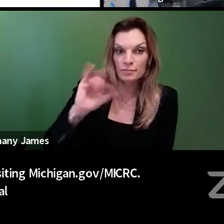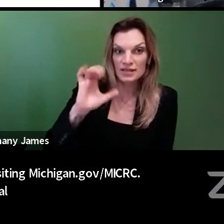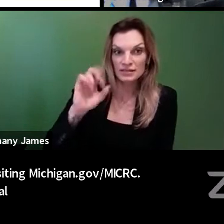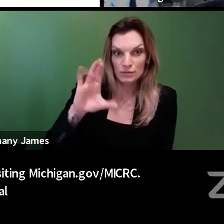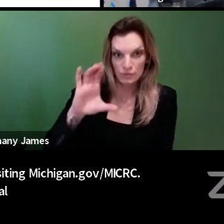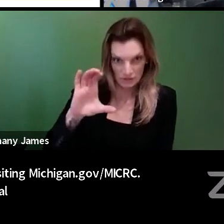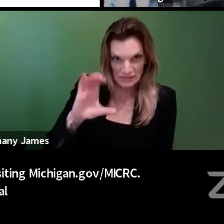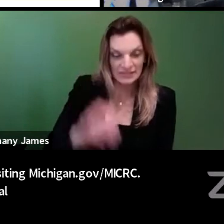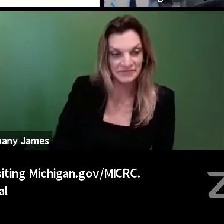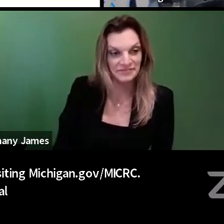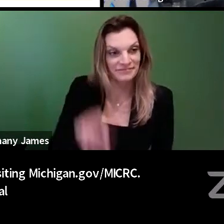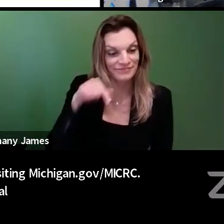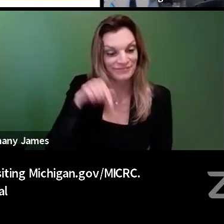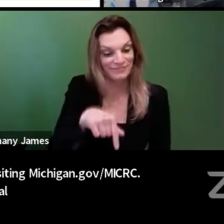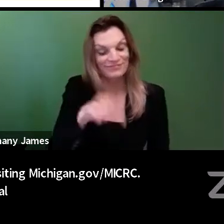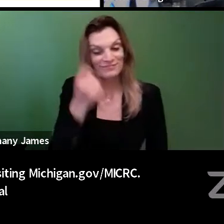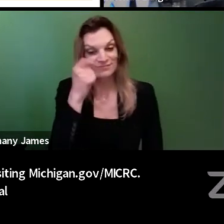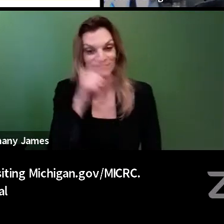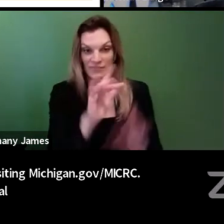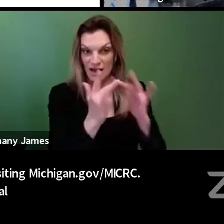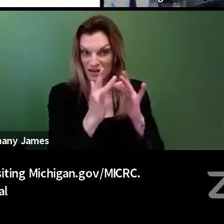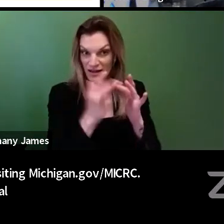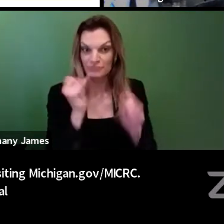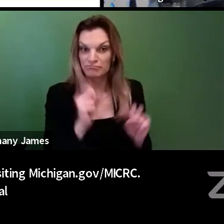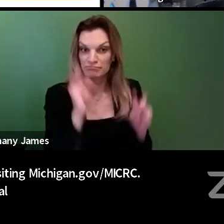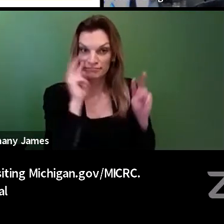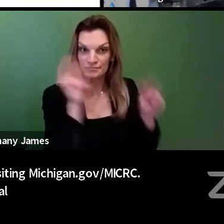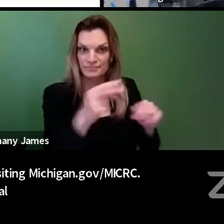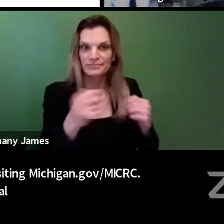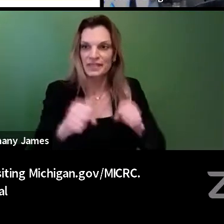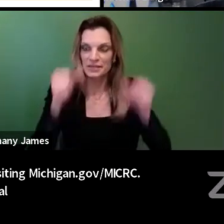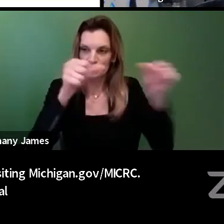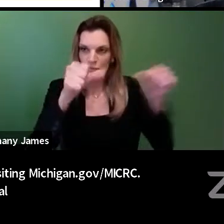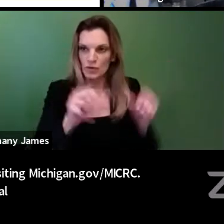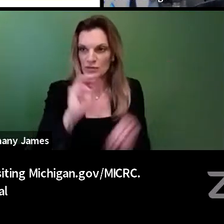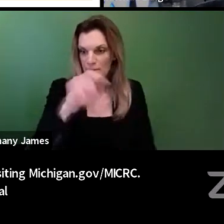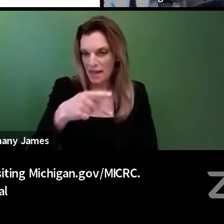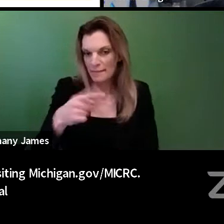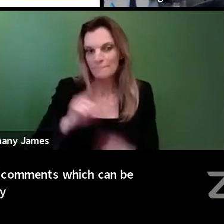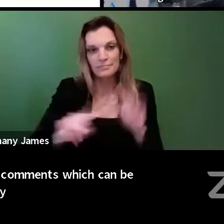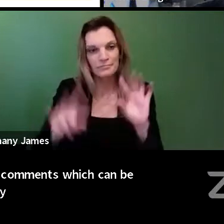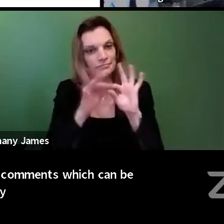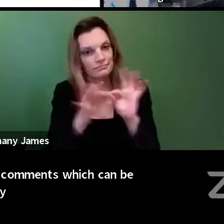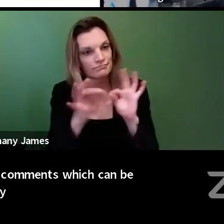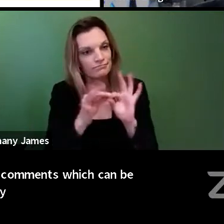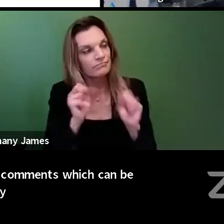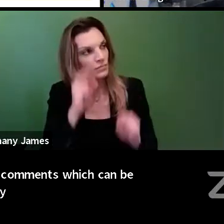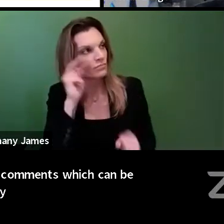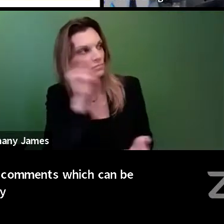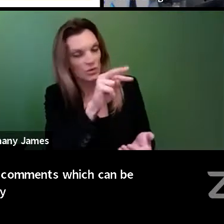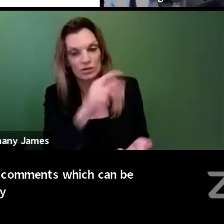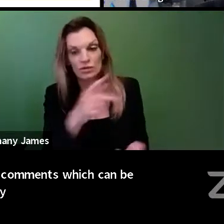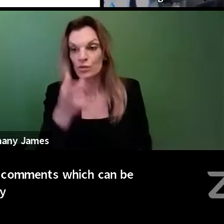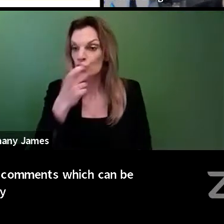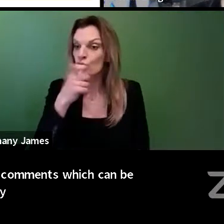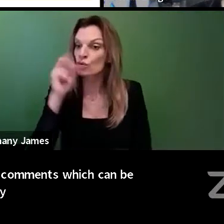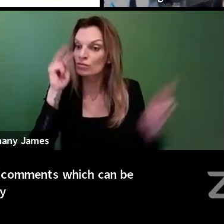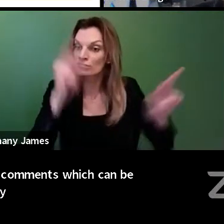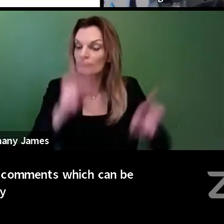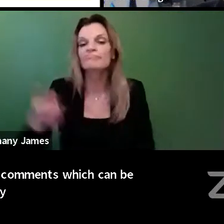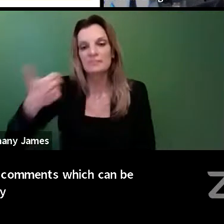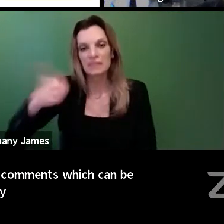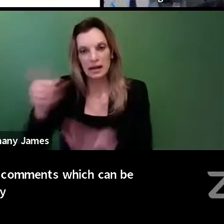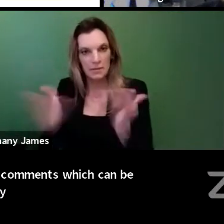michigan.gov/MICRC. This portal can be utilized to post maps and comments, which can be viewed by both the commission and the